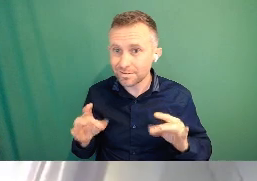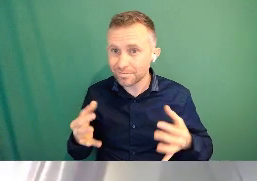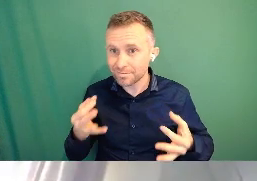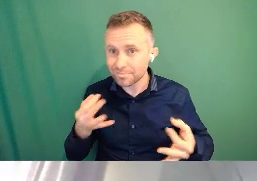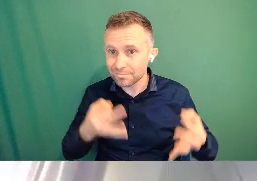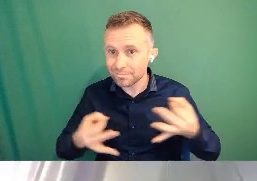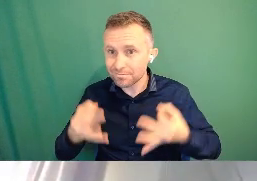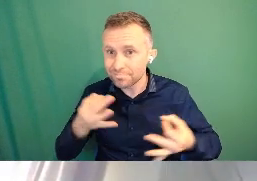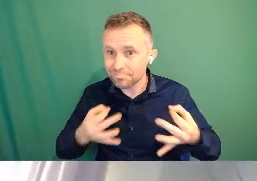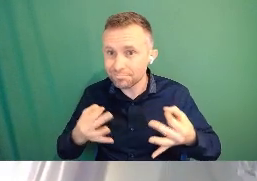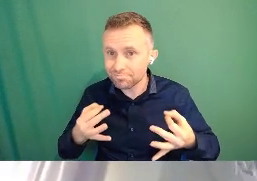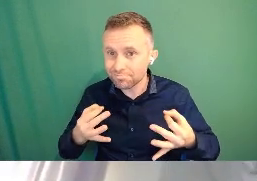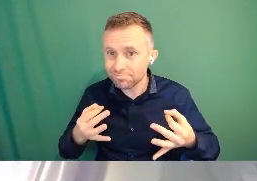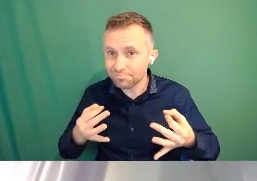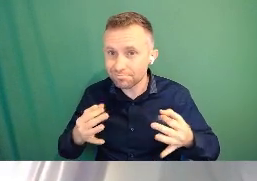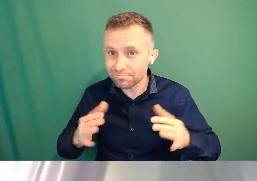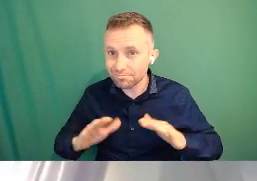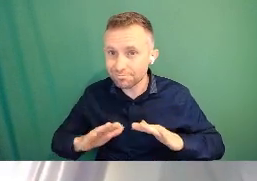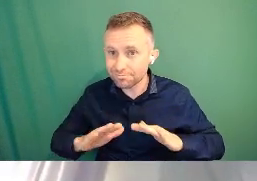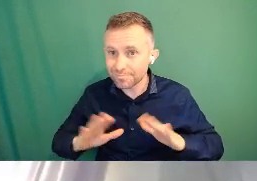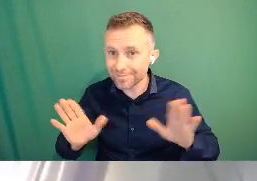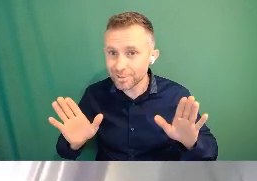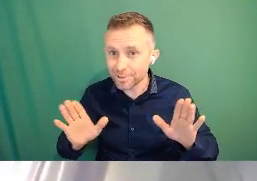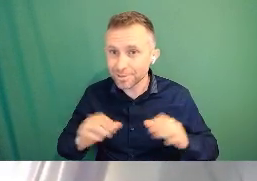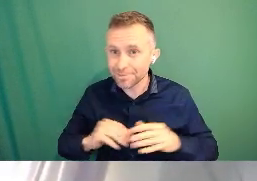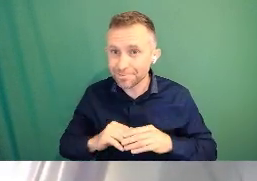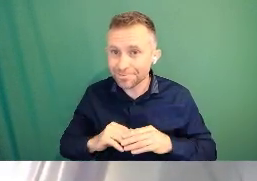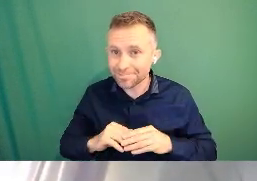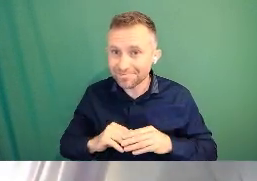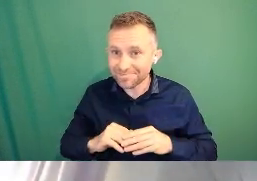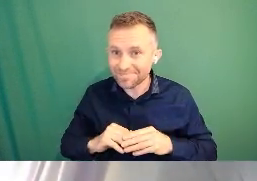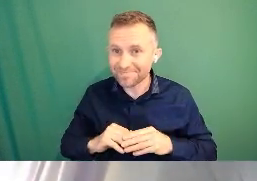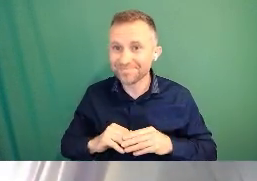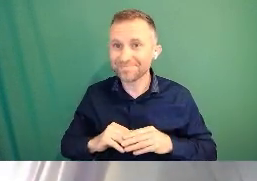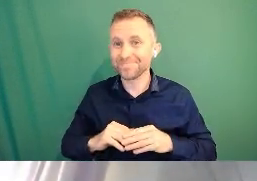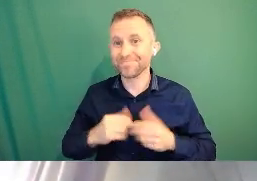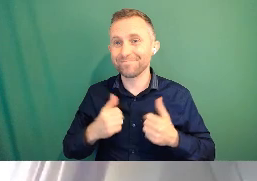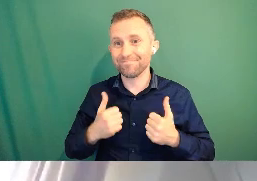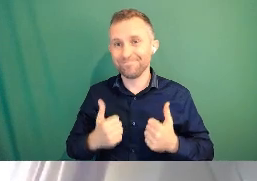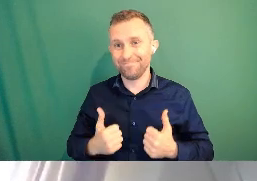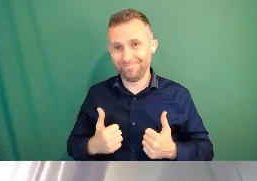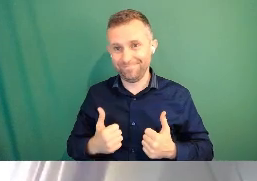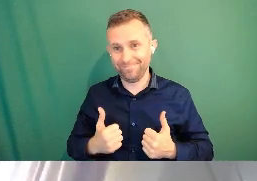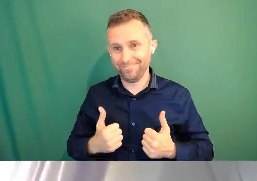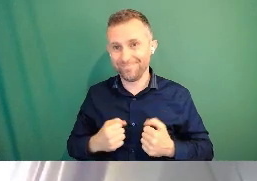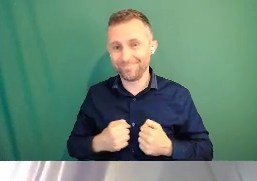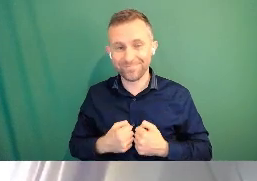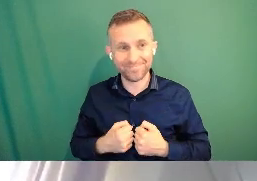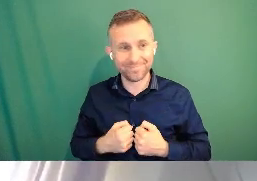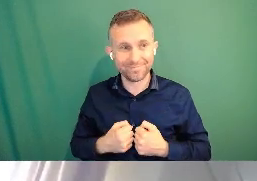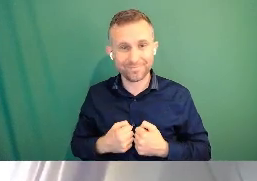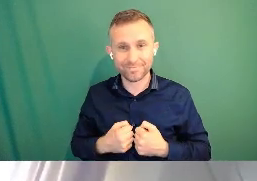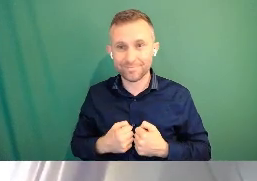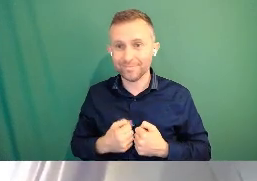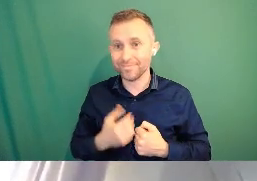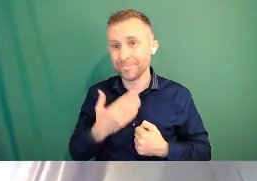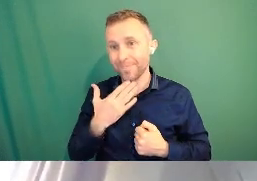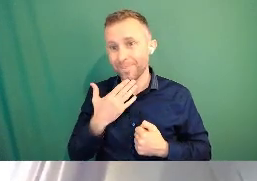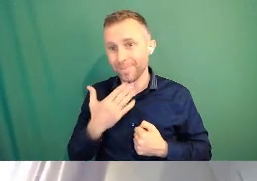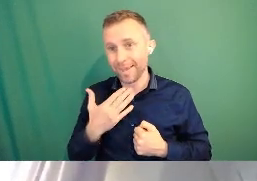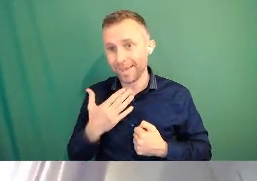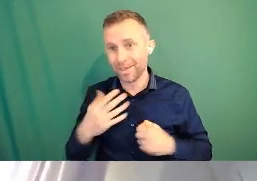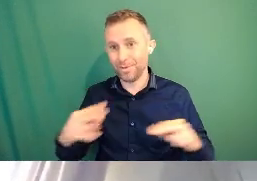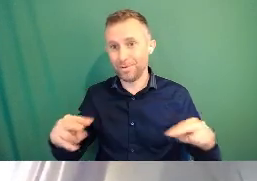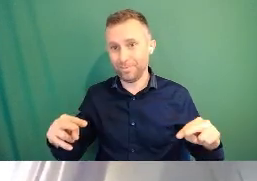Any other questions? No.